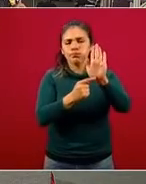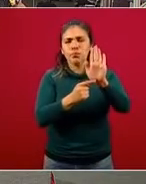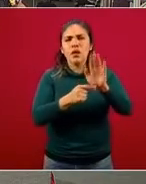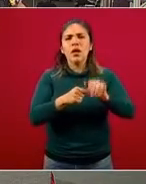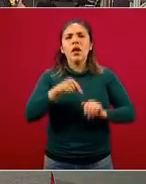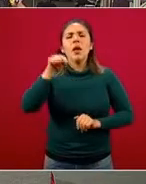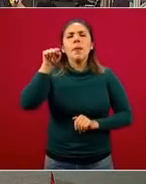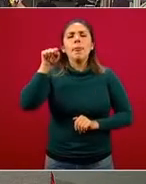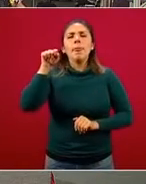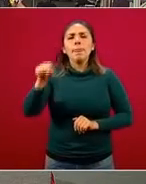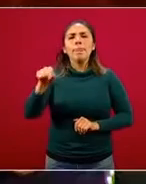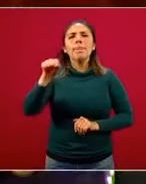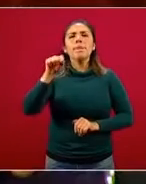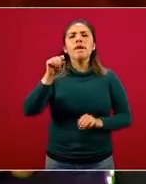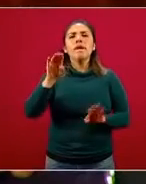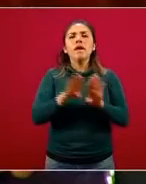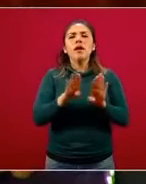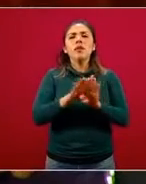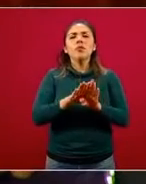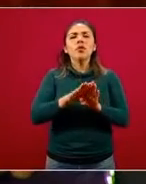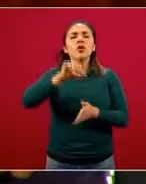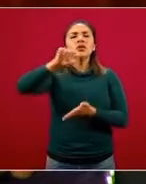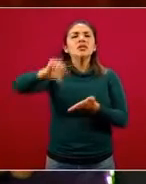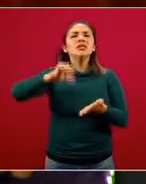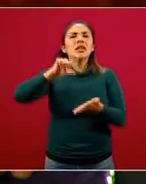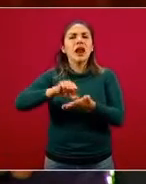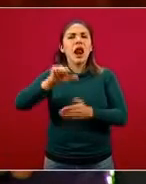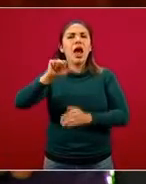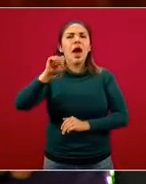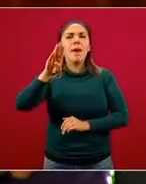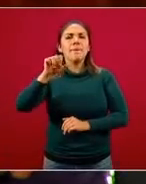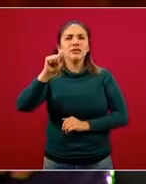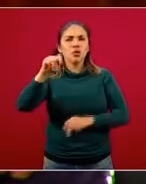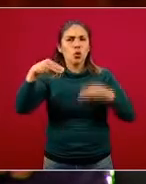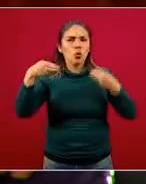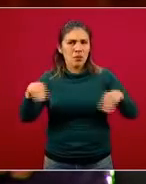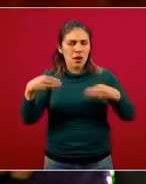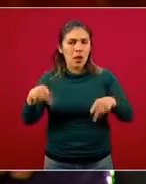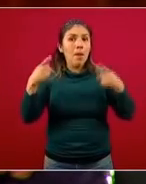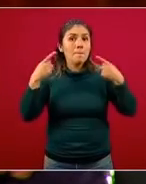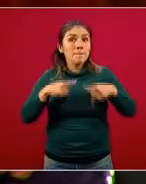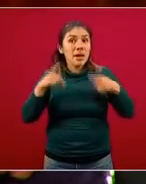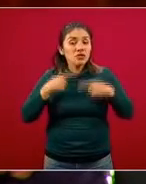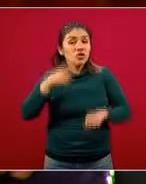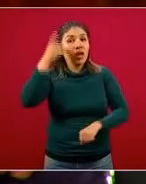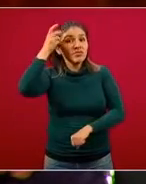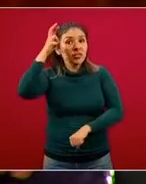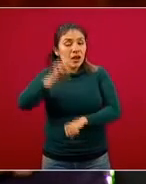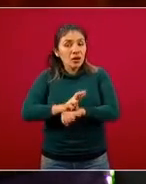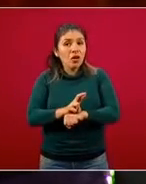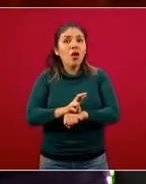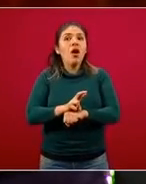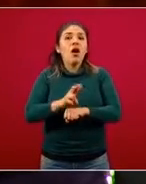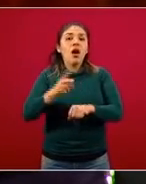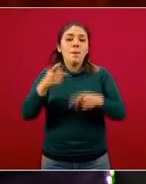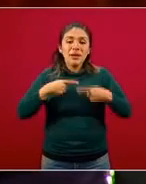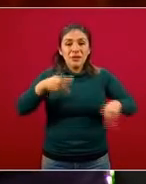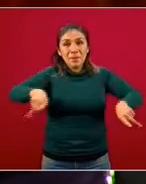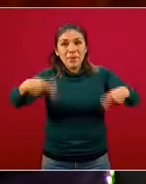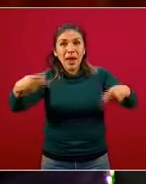Today we wrote an article, the place where